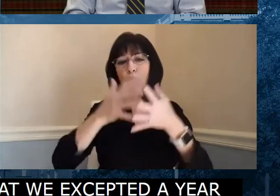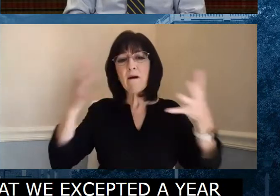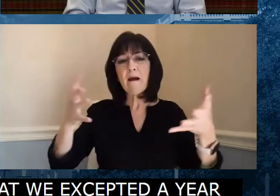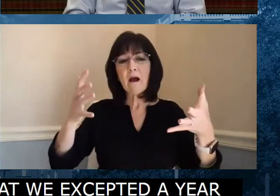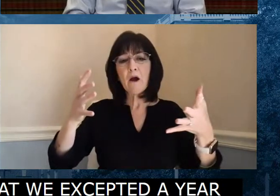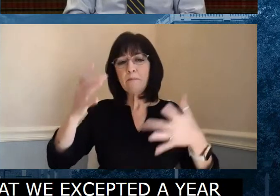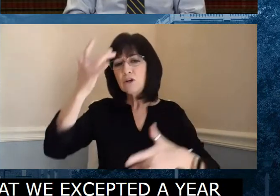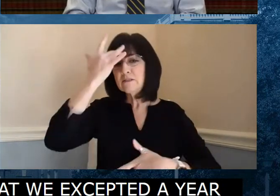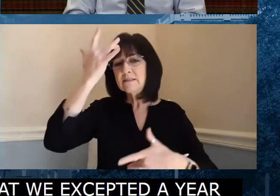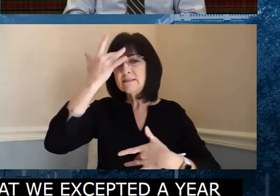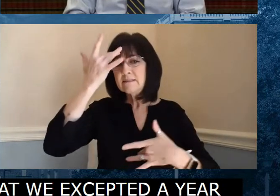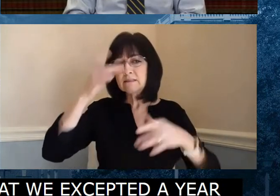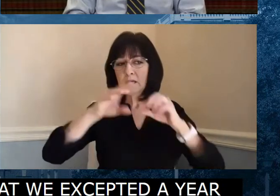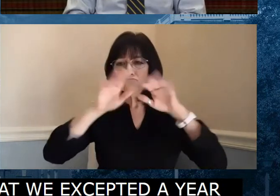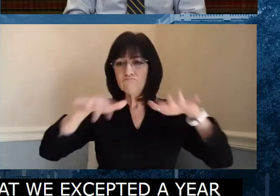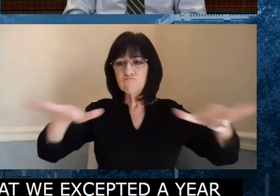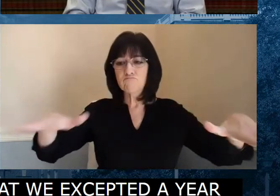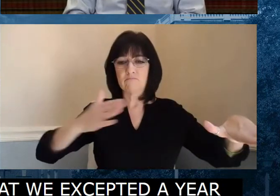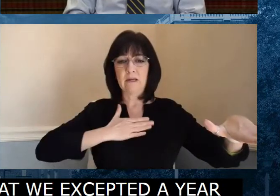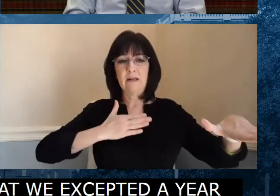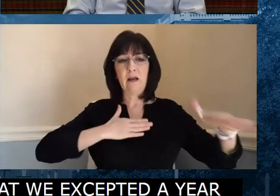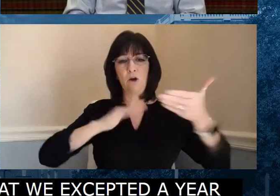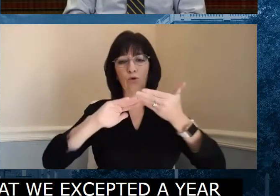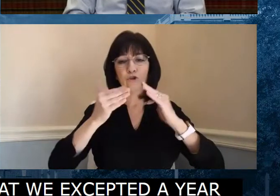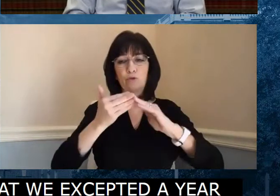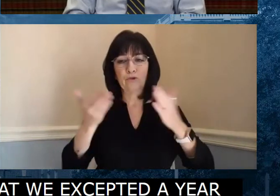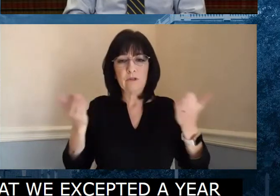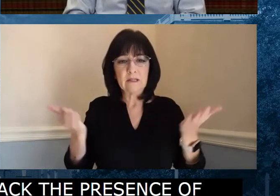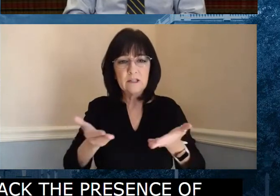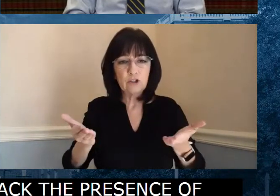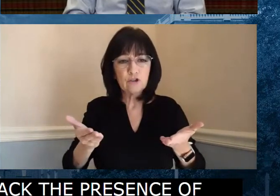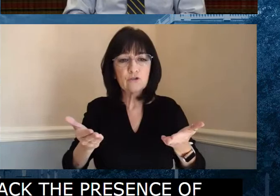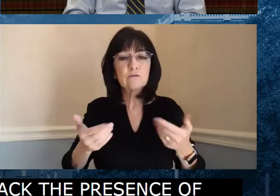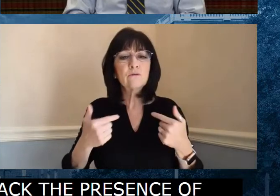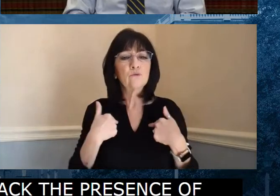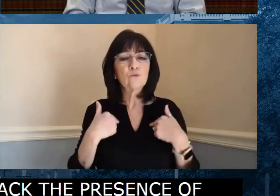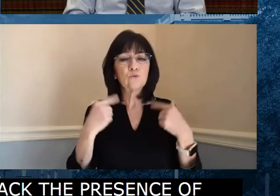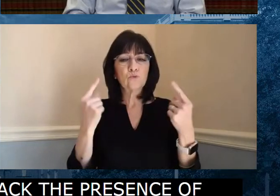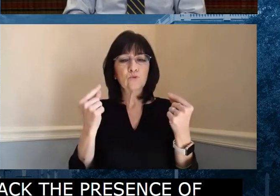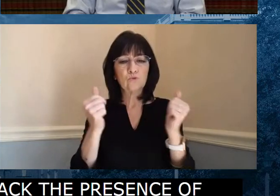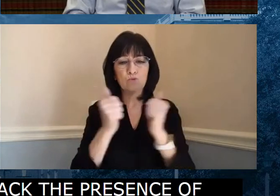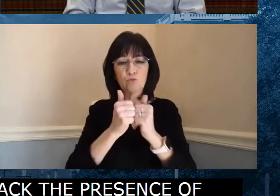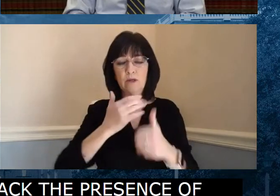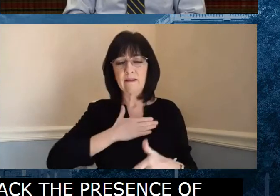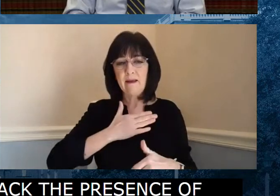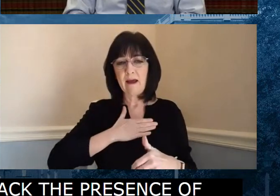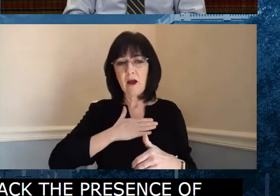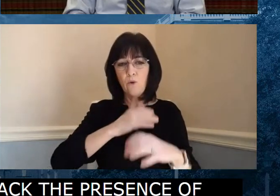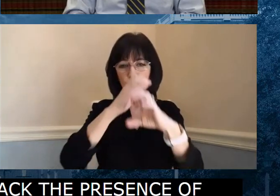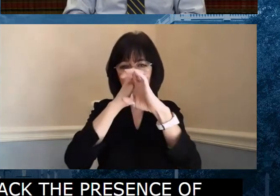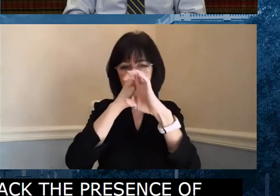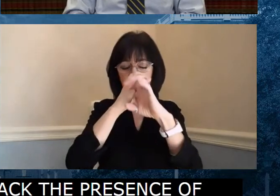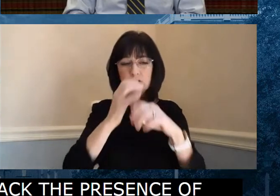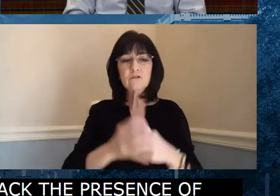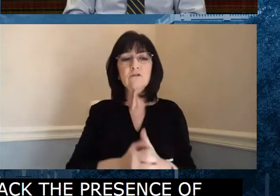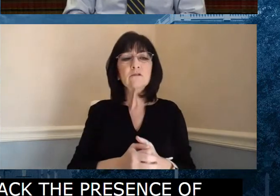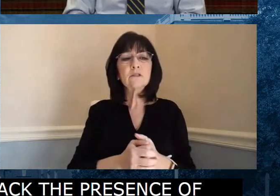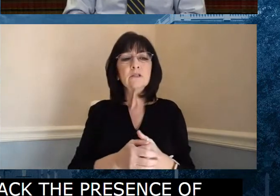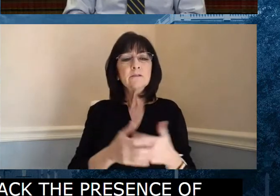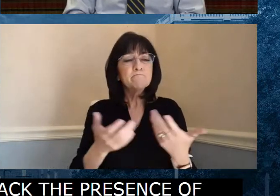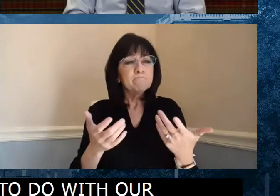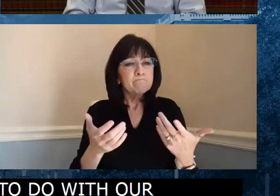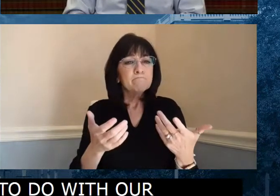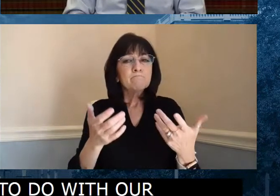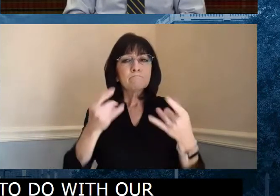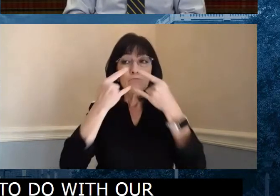science as to what to do with our restrictions. Wearing masks, we do continue to see pretty